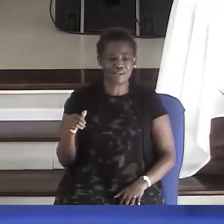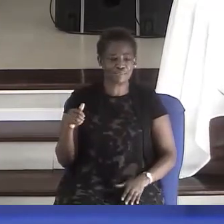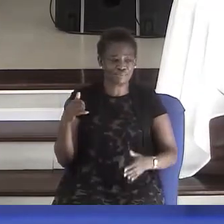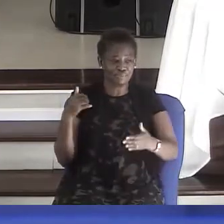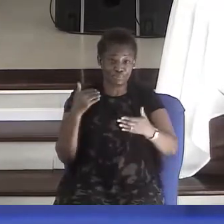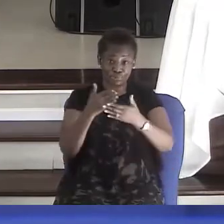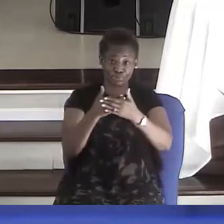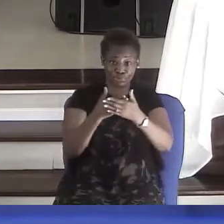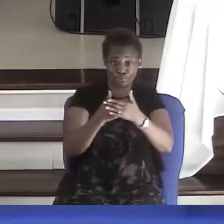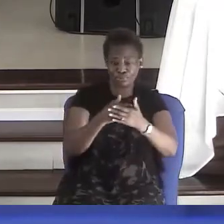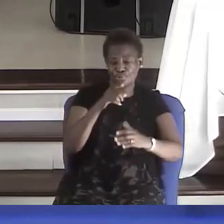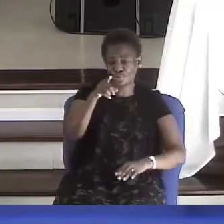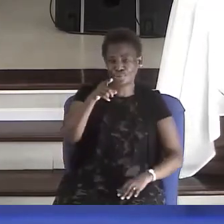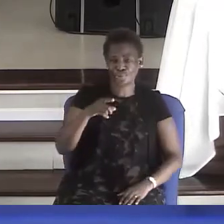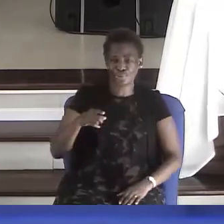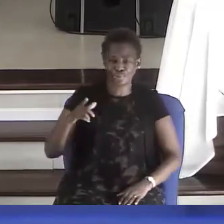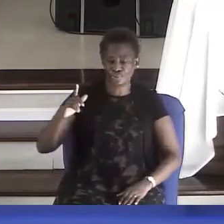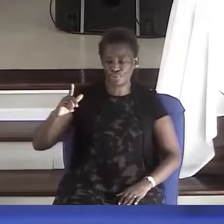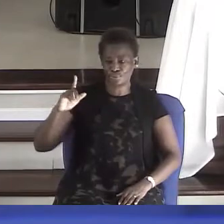be richly blessed.